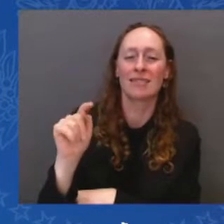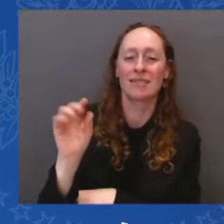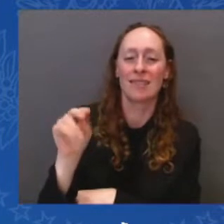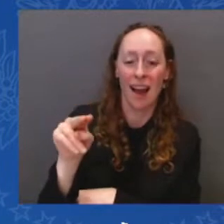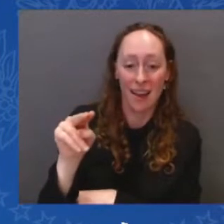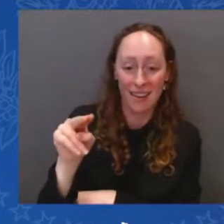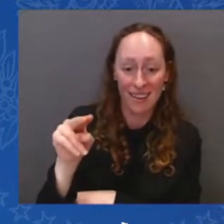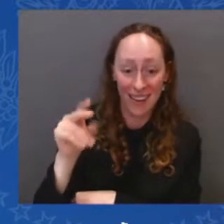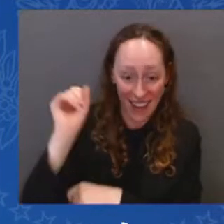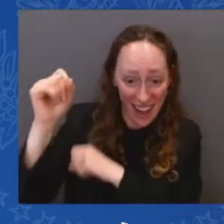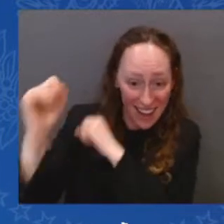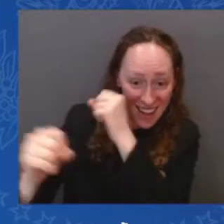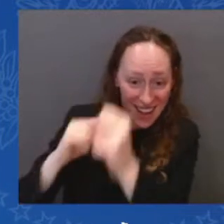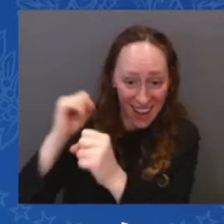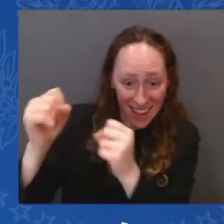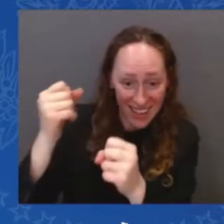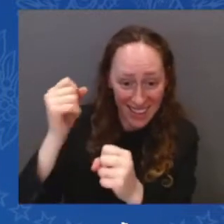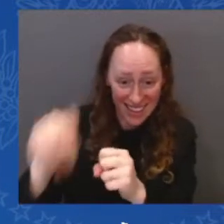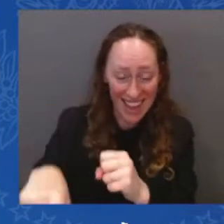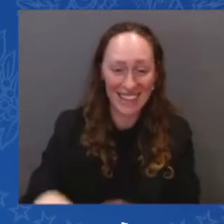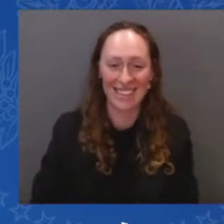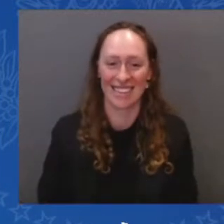That was pretty weak, actually, so